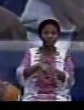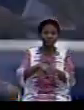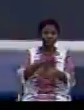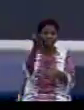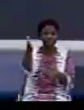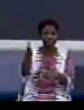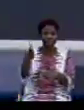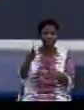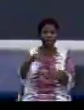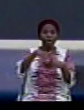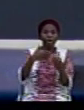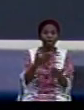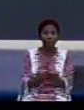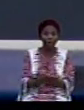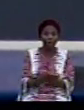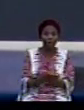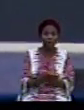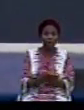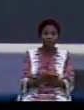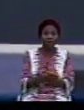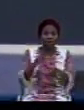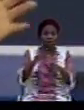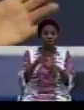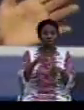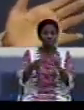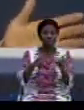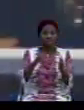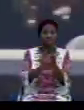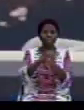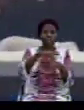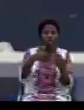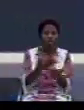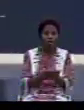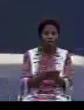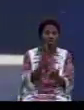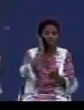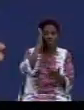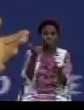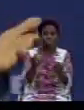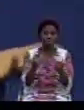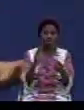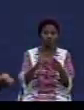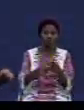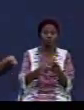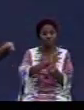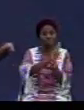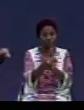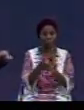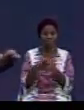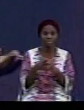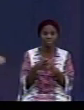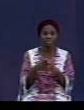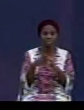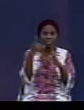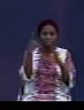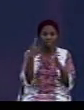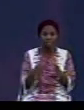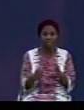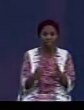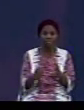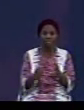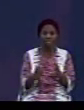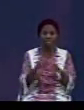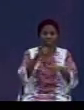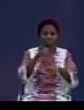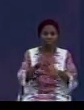all over there, but that all should come to repentance. The moment you come to repentance, you come